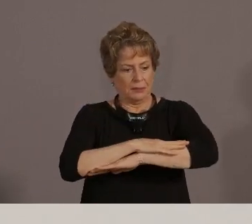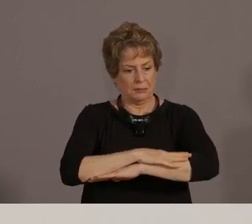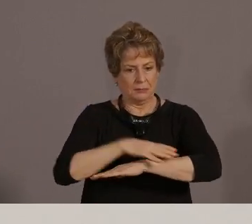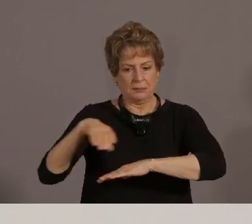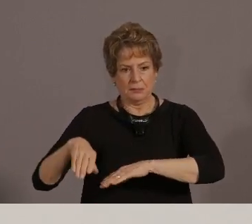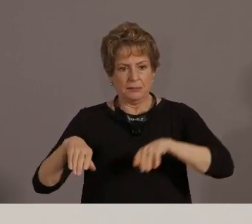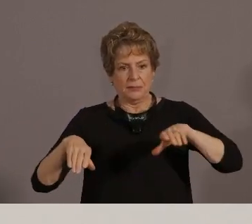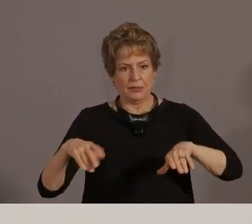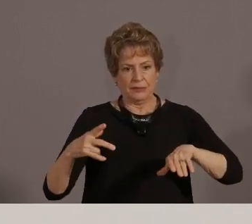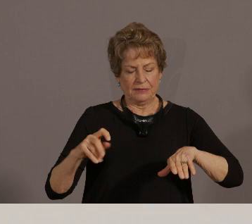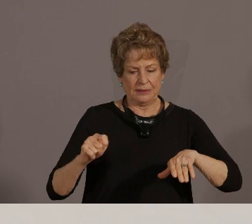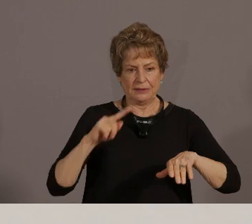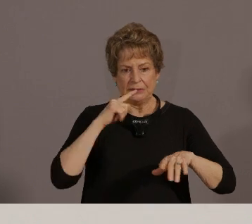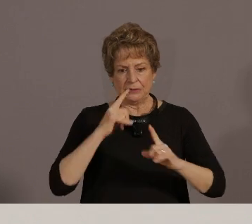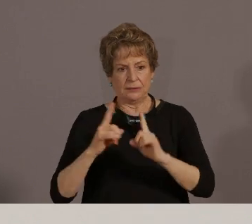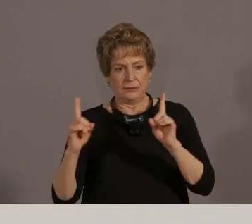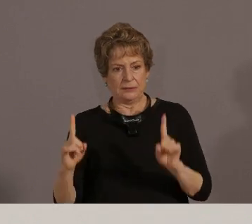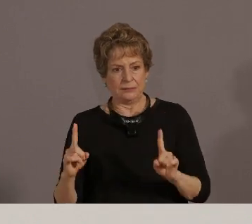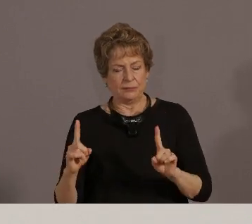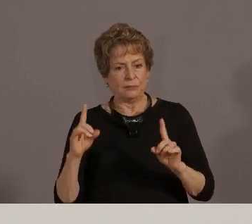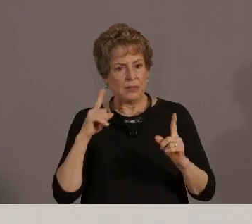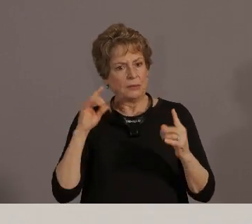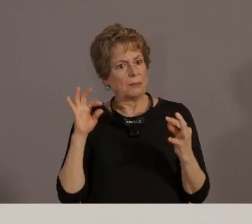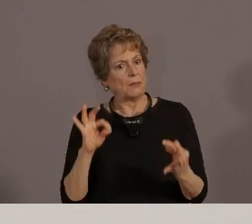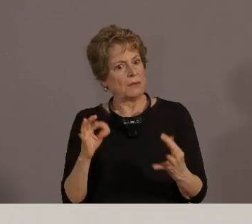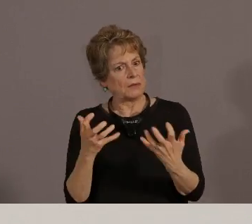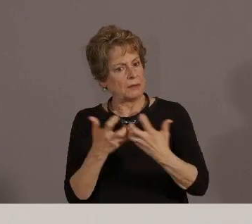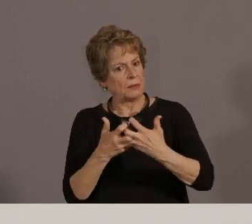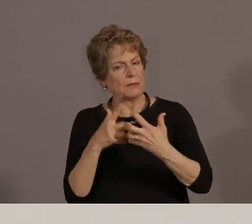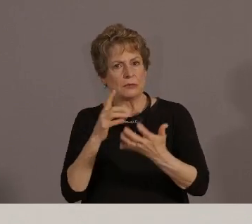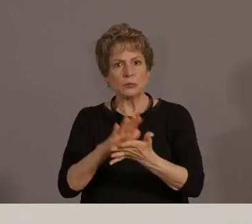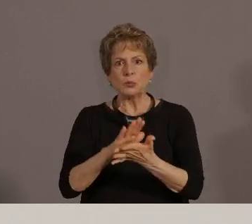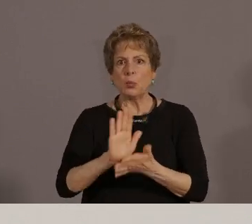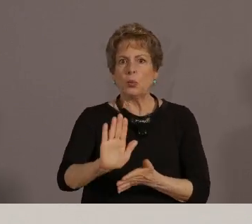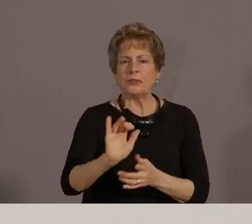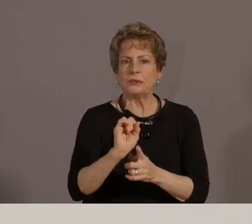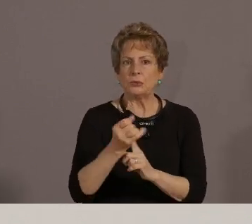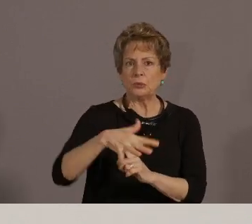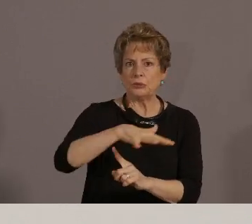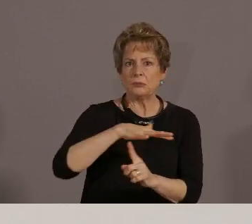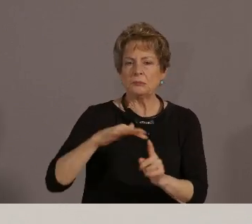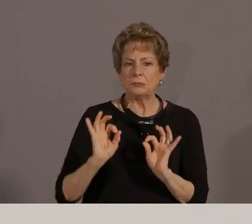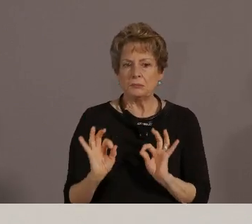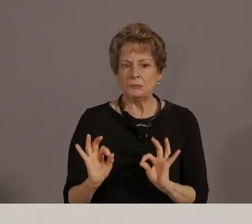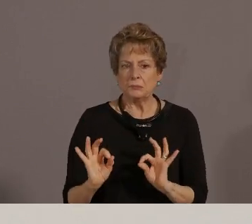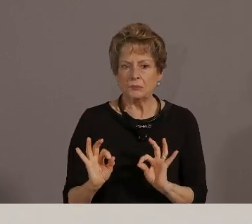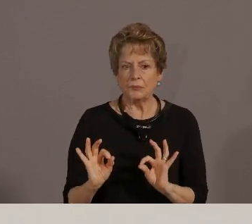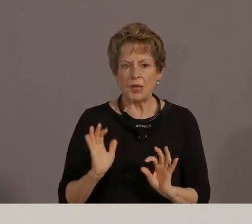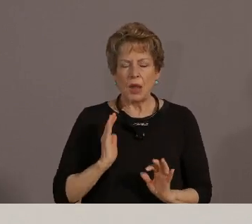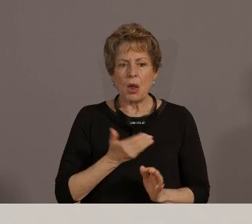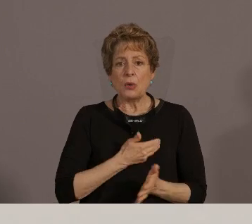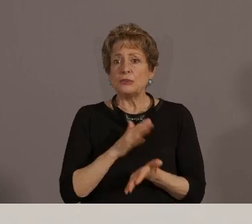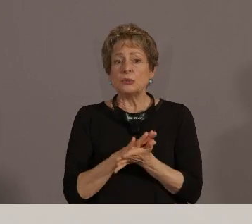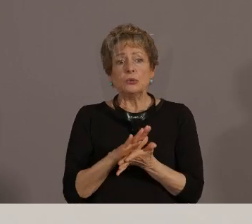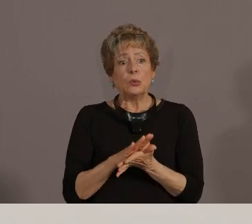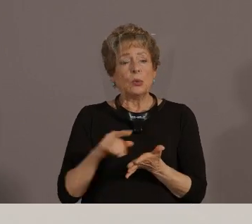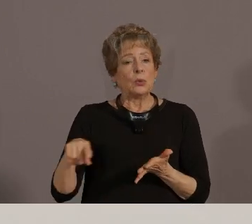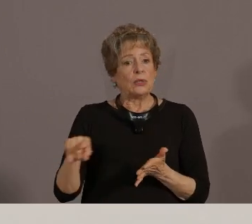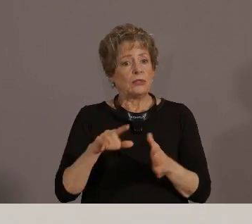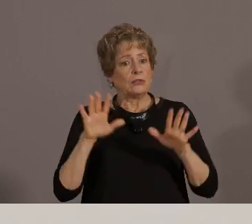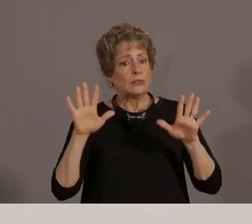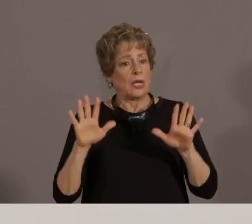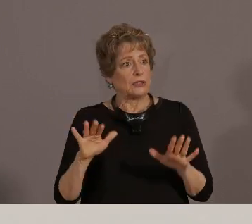is a great thing for schools. Our schools have done a phenomenal job at implementing those mitigation measures. So masks, physical